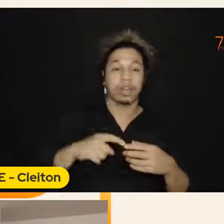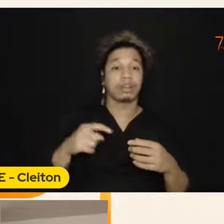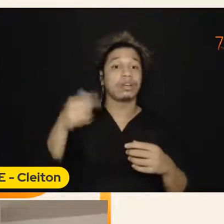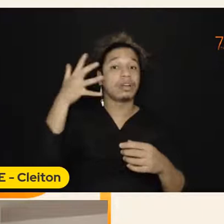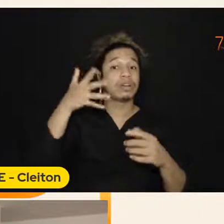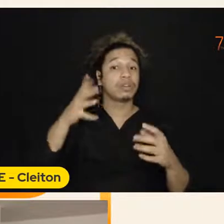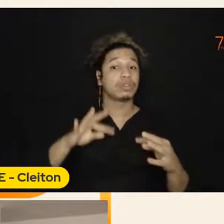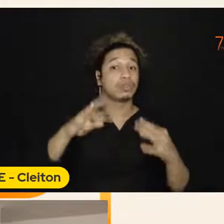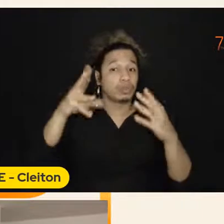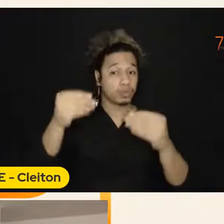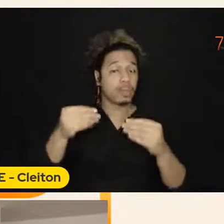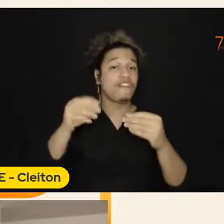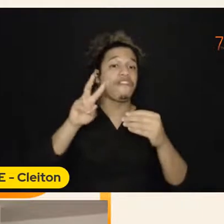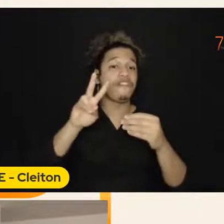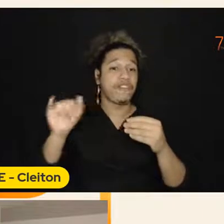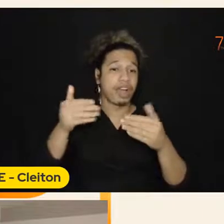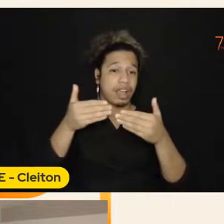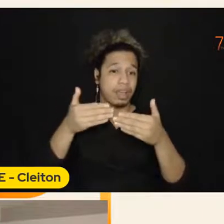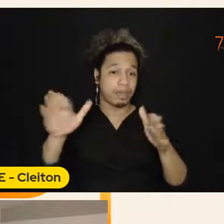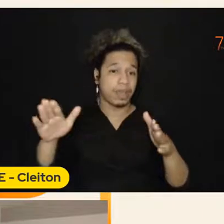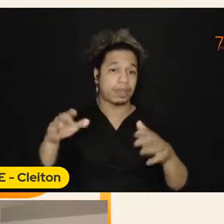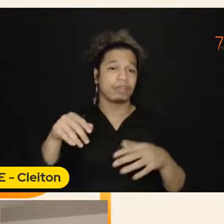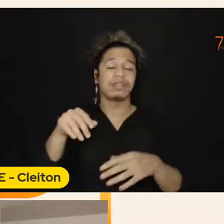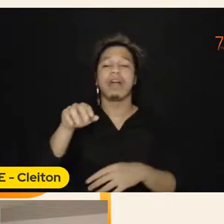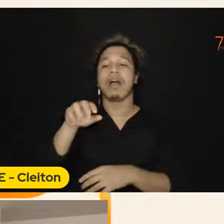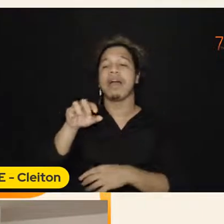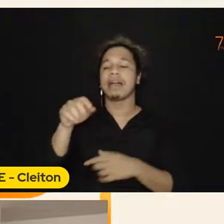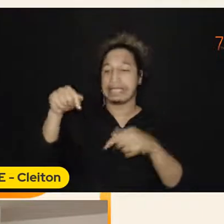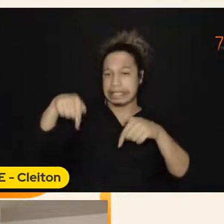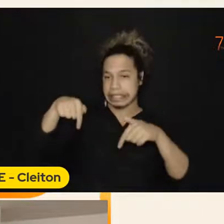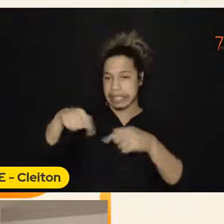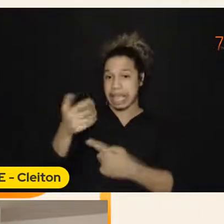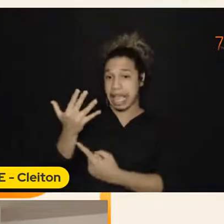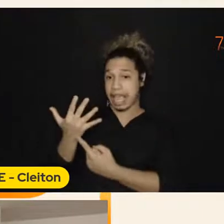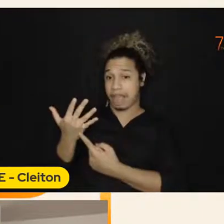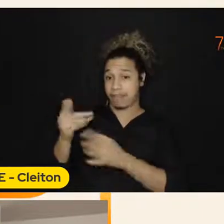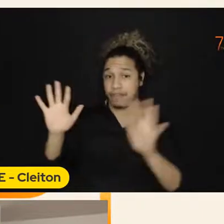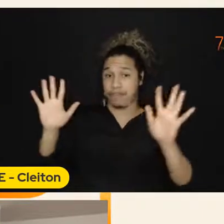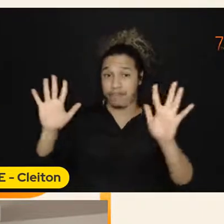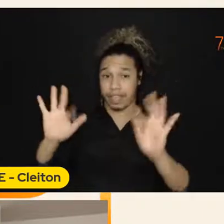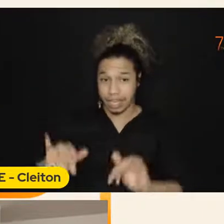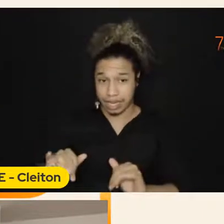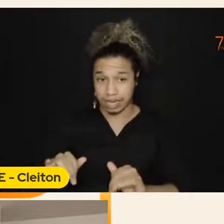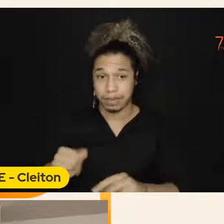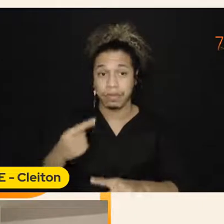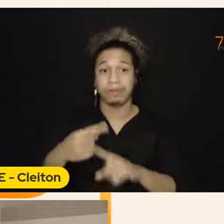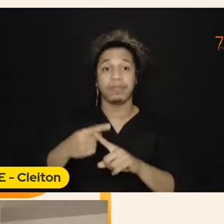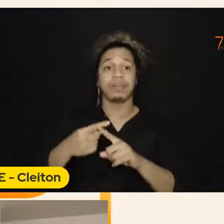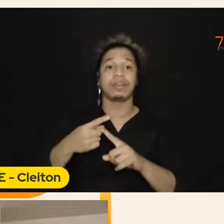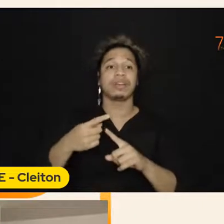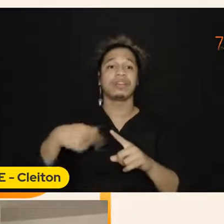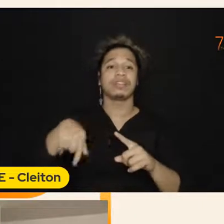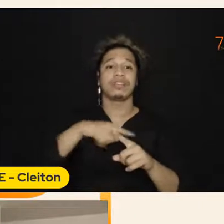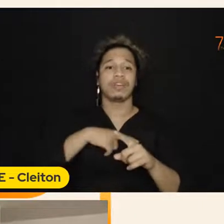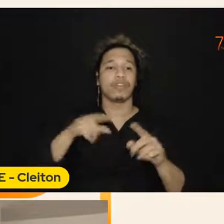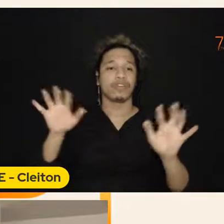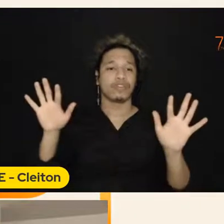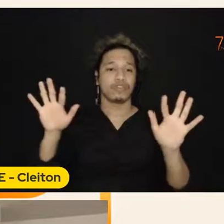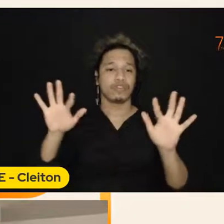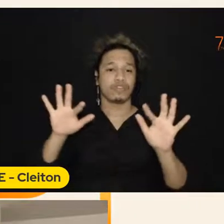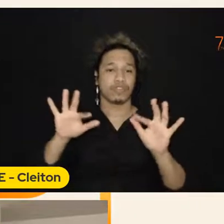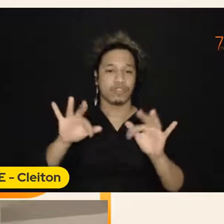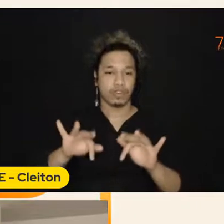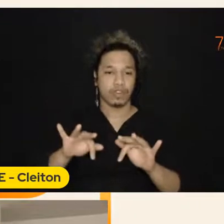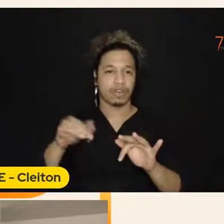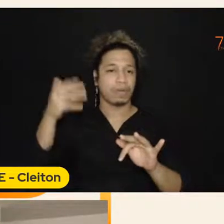be available when EPPI finishes, because we kind of closed the past talks